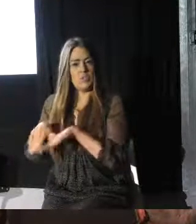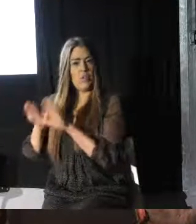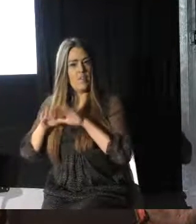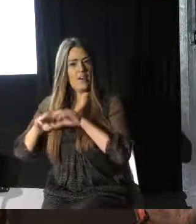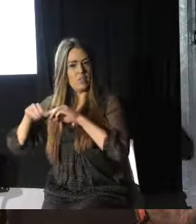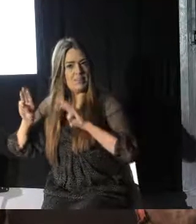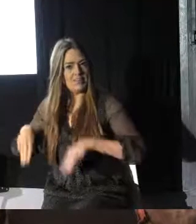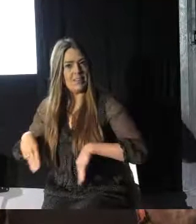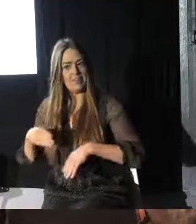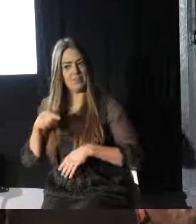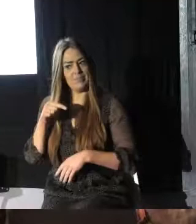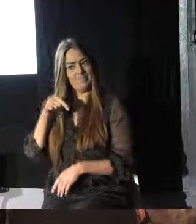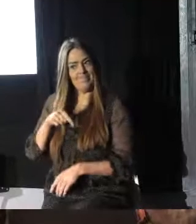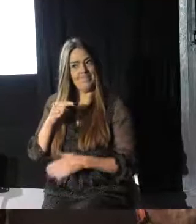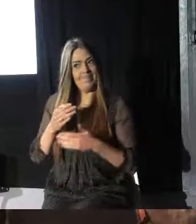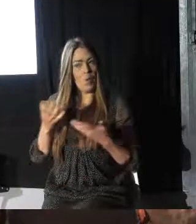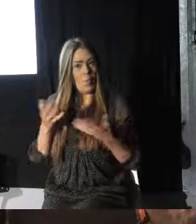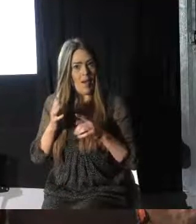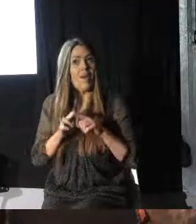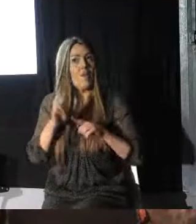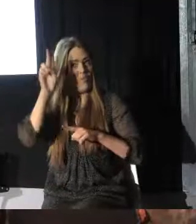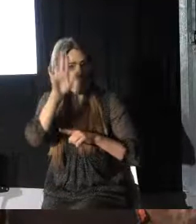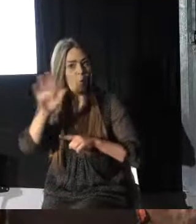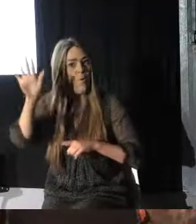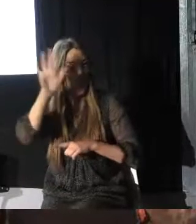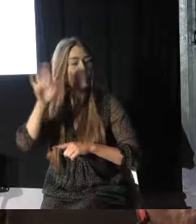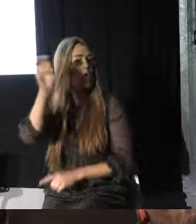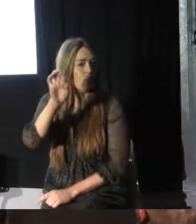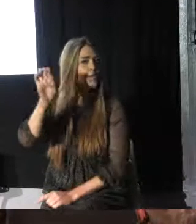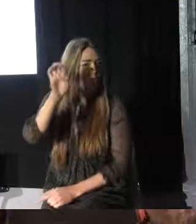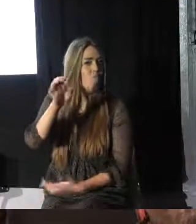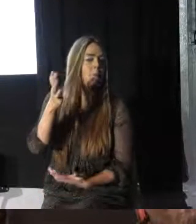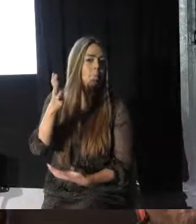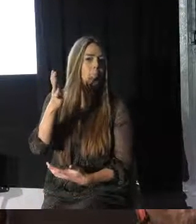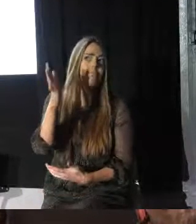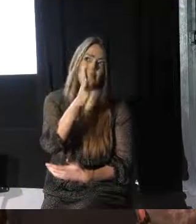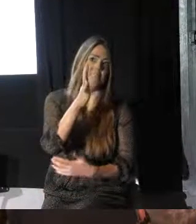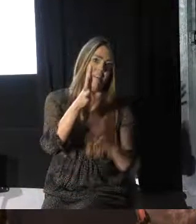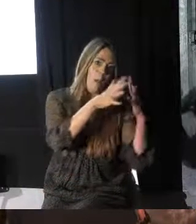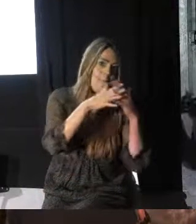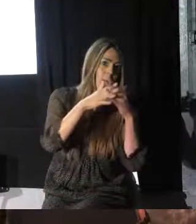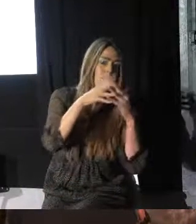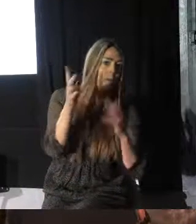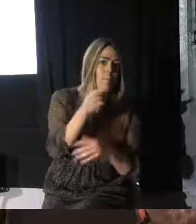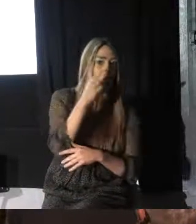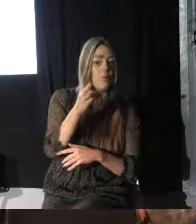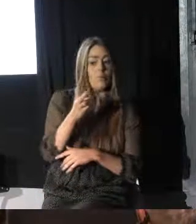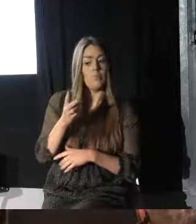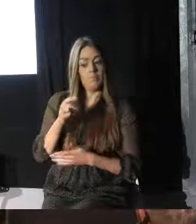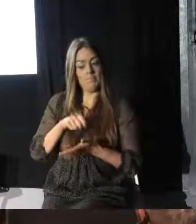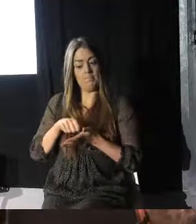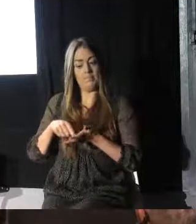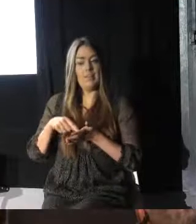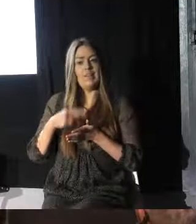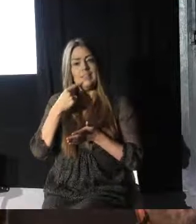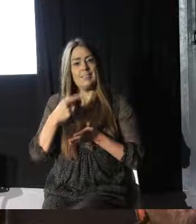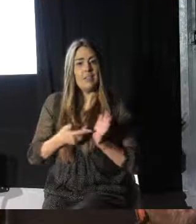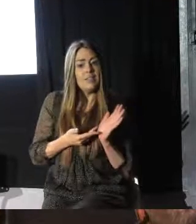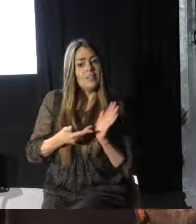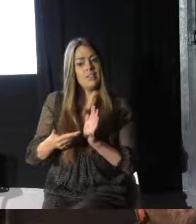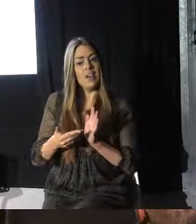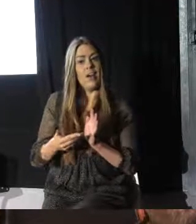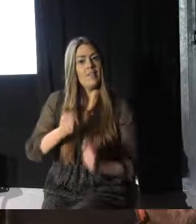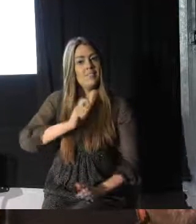course, happen to be in the Northern Hemisphere, happen to be in Europe and America, nonetheless argued they serve not just the citizens of